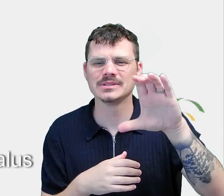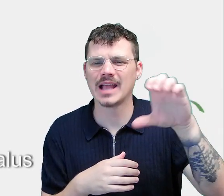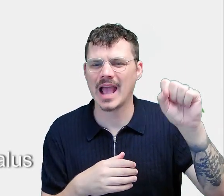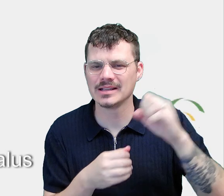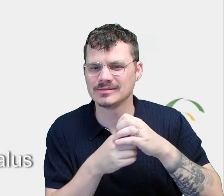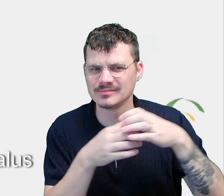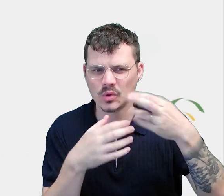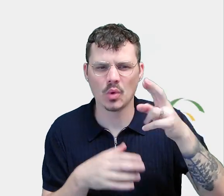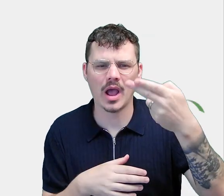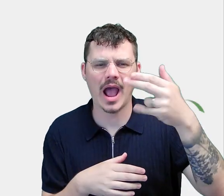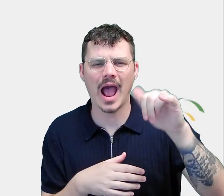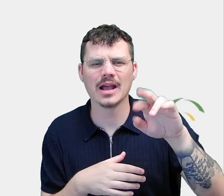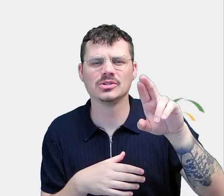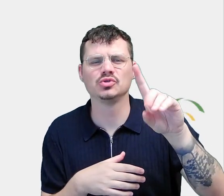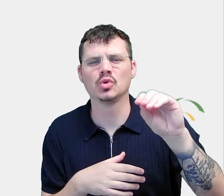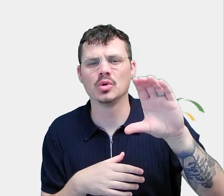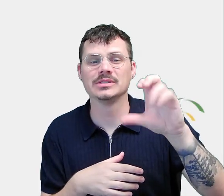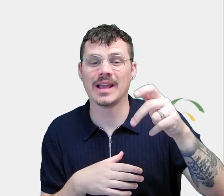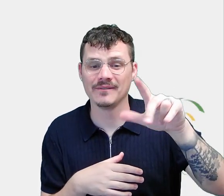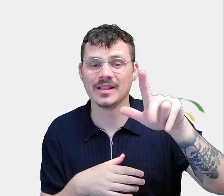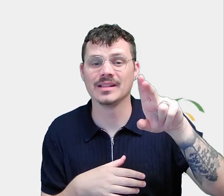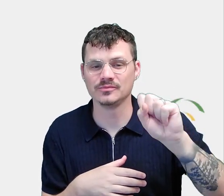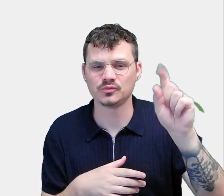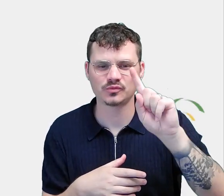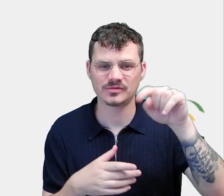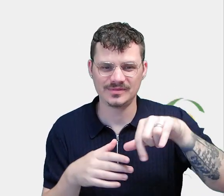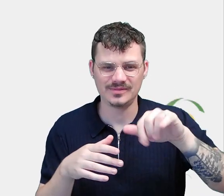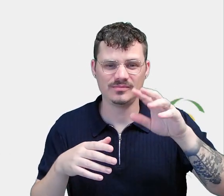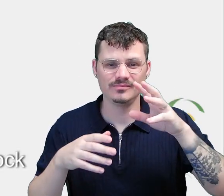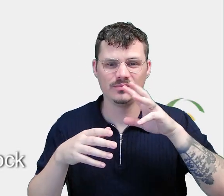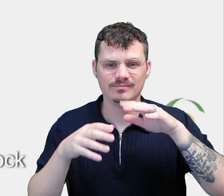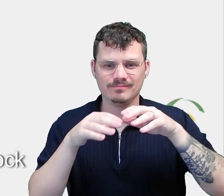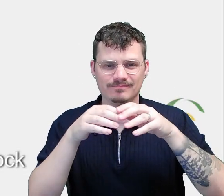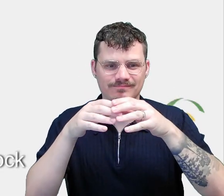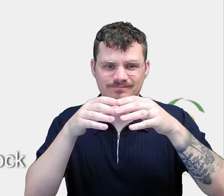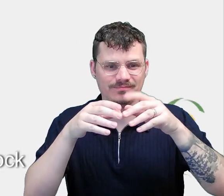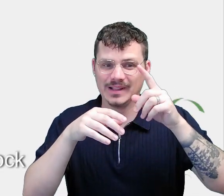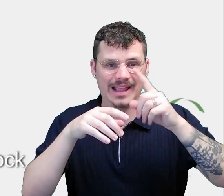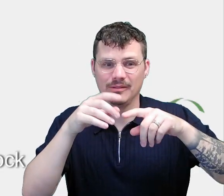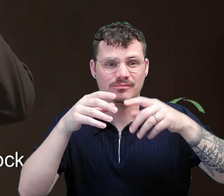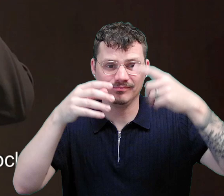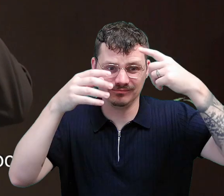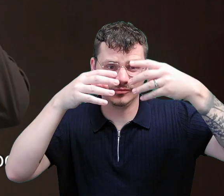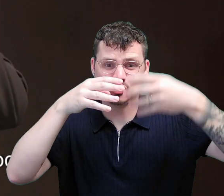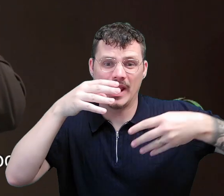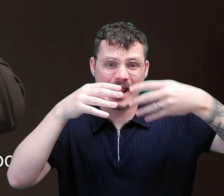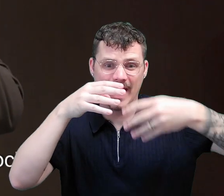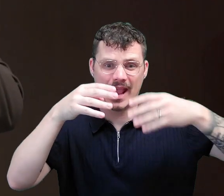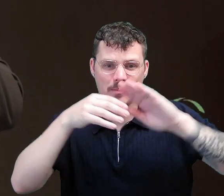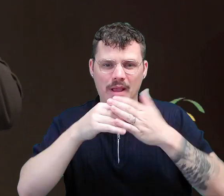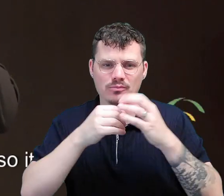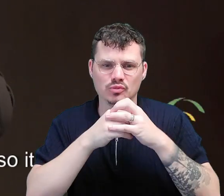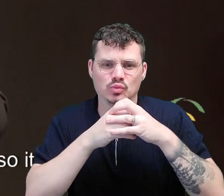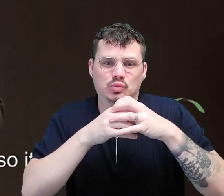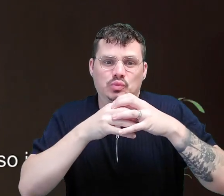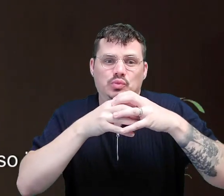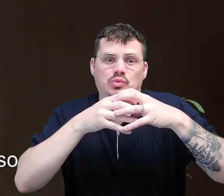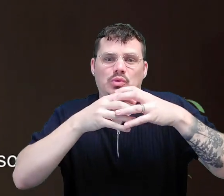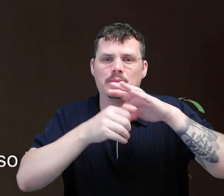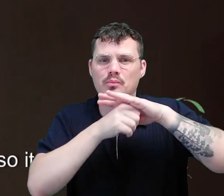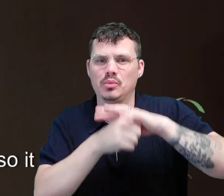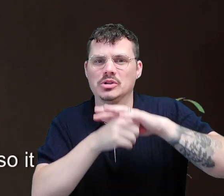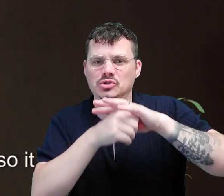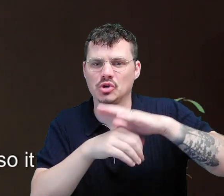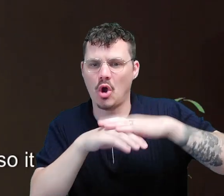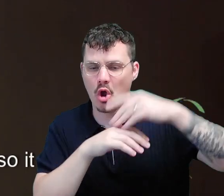or hydrocephalus, where the fluid-filled spaces can't drain and they swell up and block and put